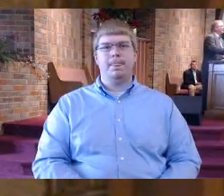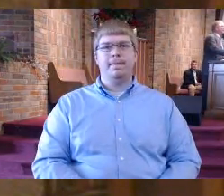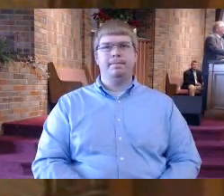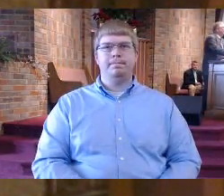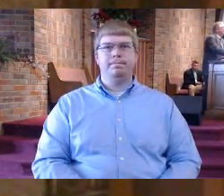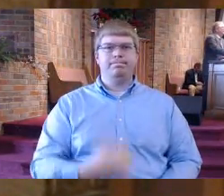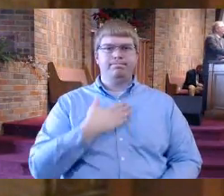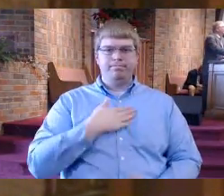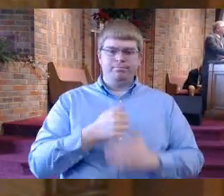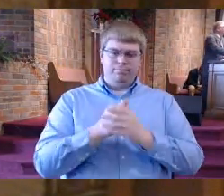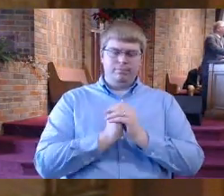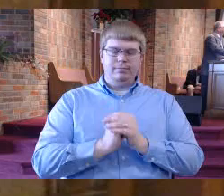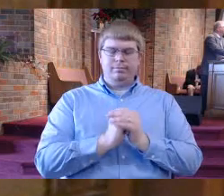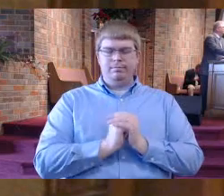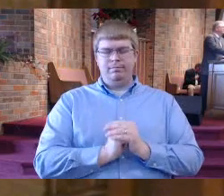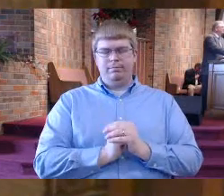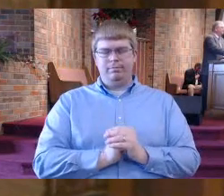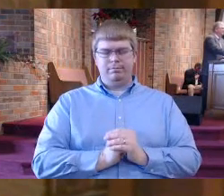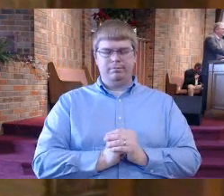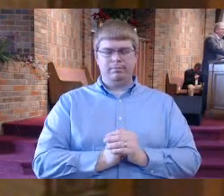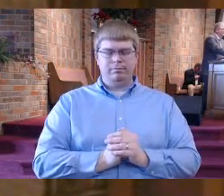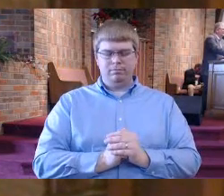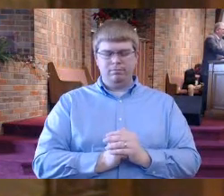Please pray with me as we go to God in prayer.